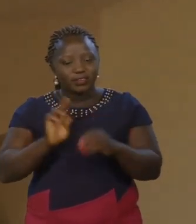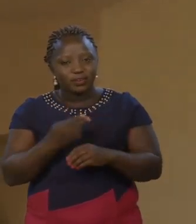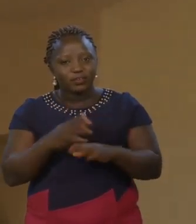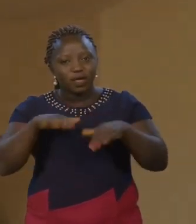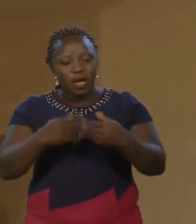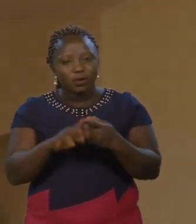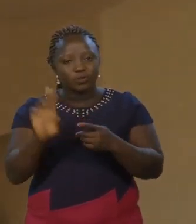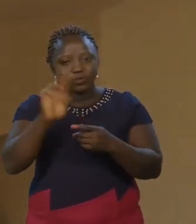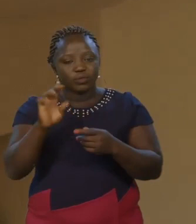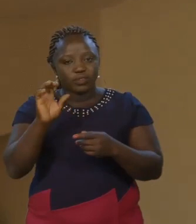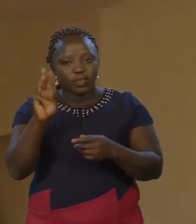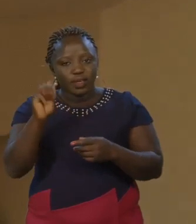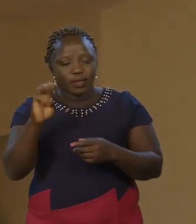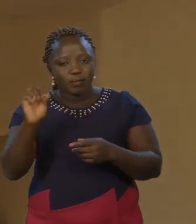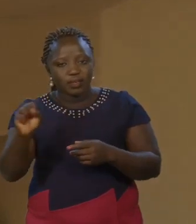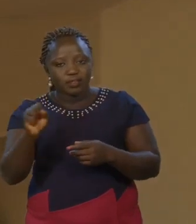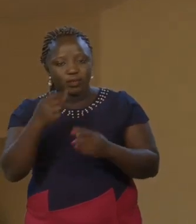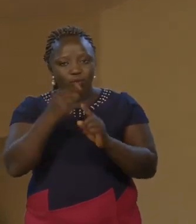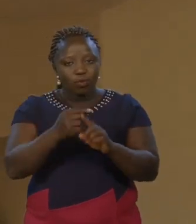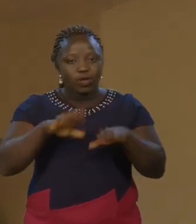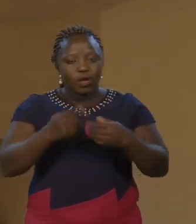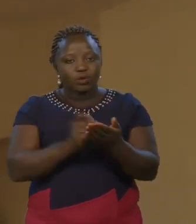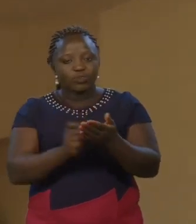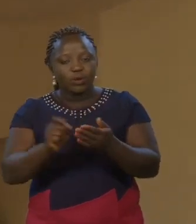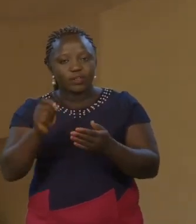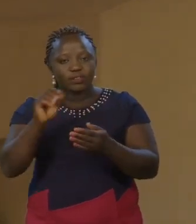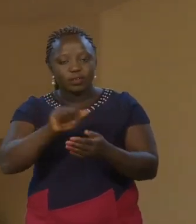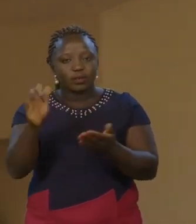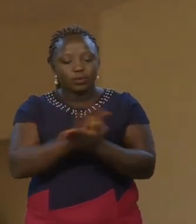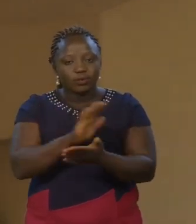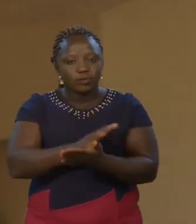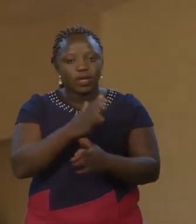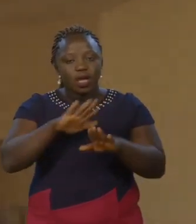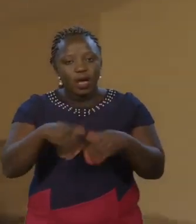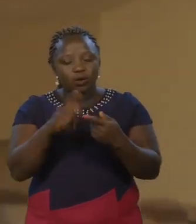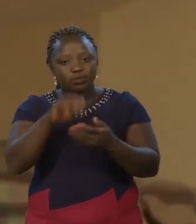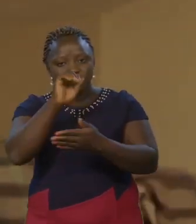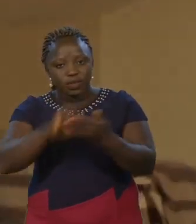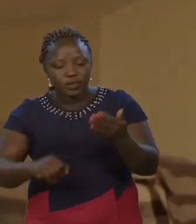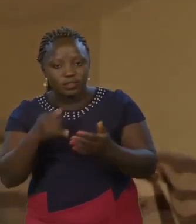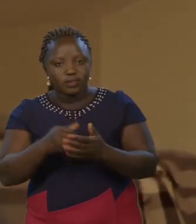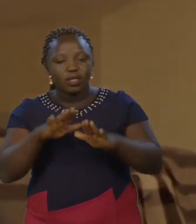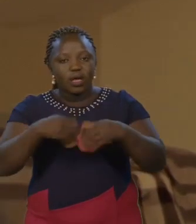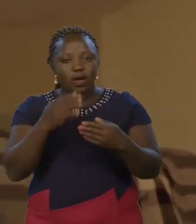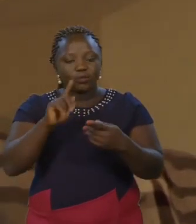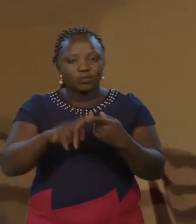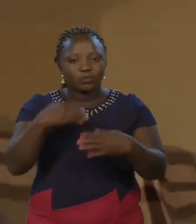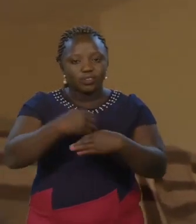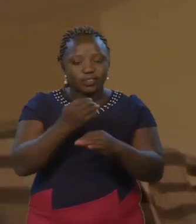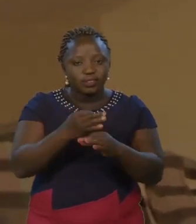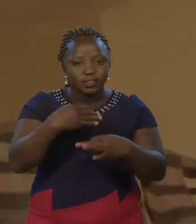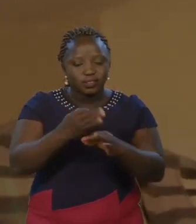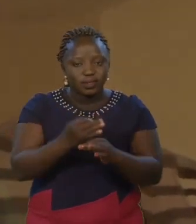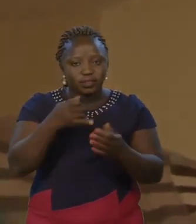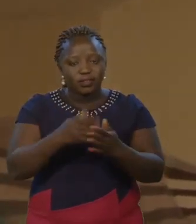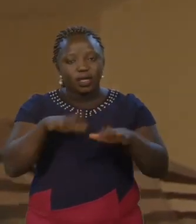use Microsoft Word, how to write a document using Microsoft Word, how to edit it, how to format it, how to set fonts,